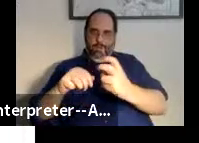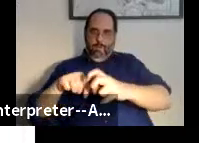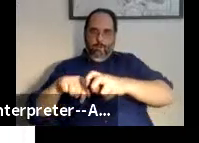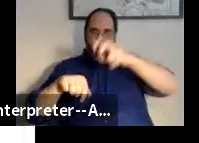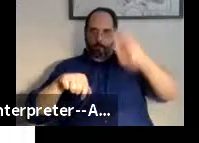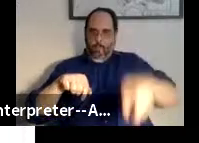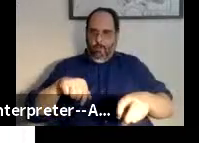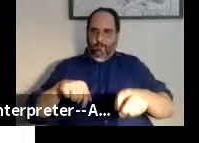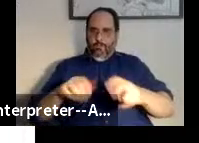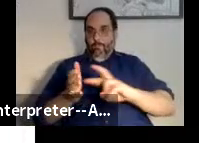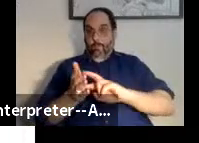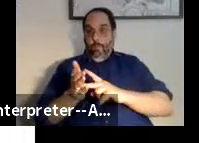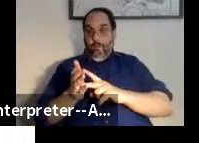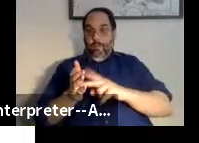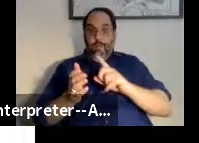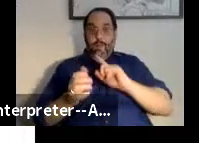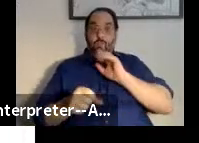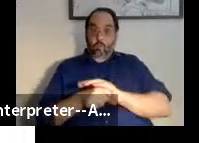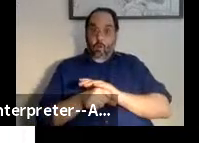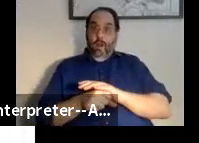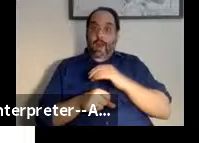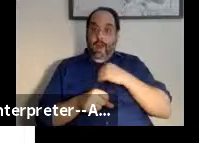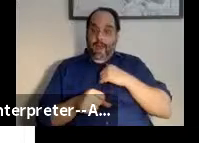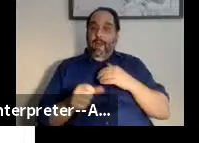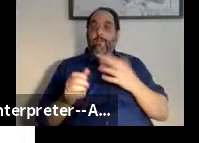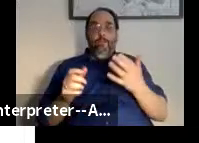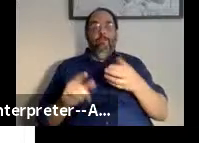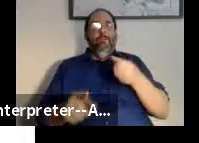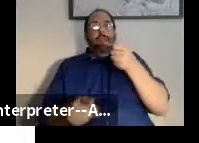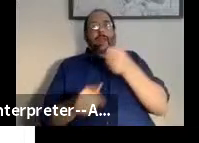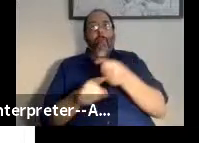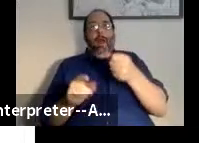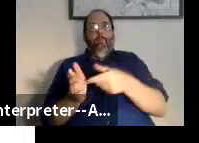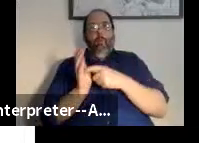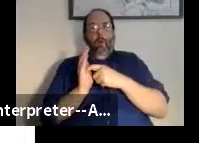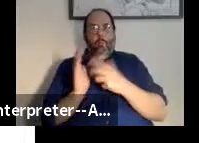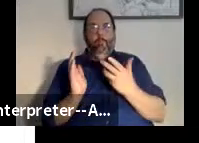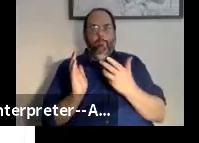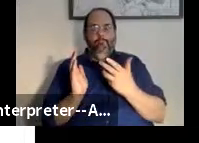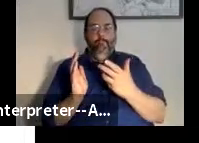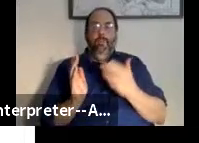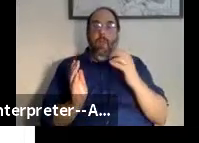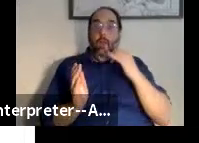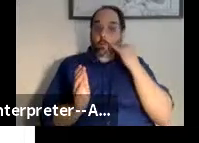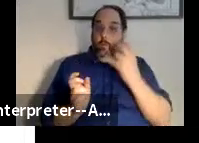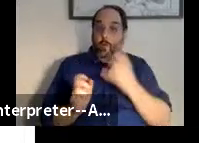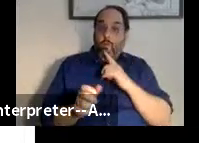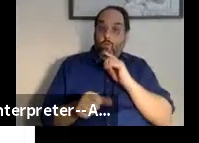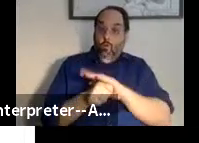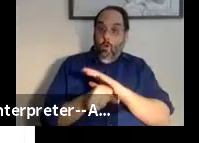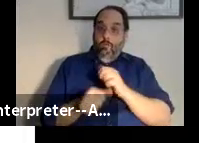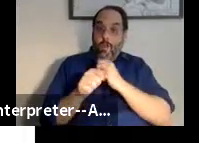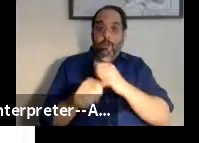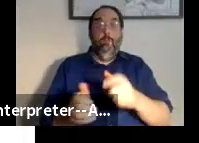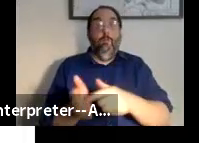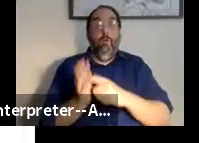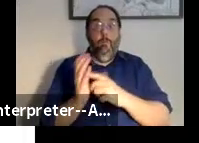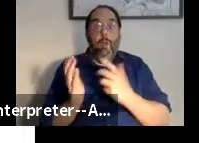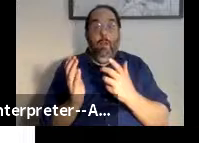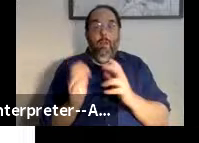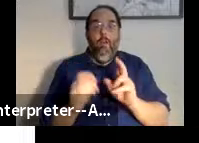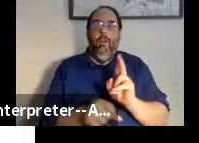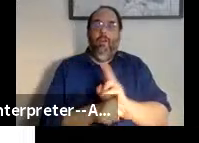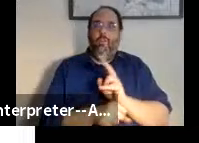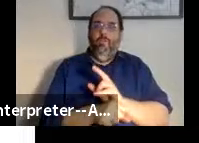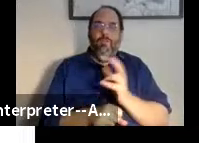equipment meets the fall attenuation or impact attenuating requirements. And in order to do that, that's done with this device